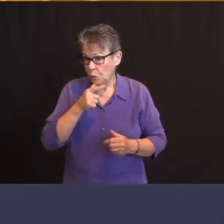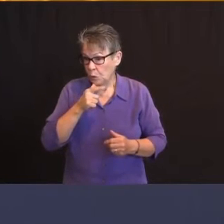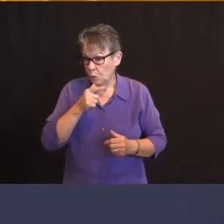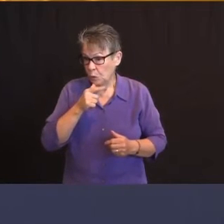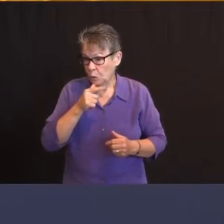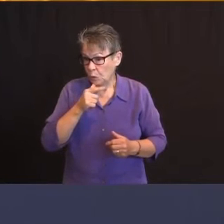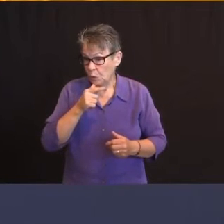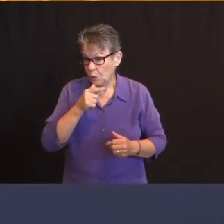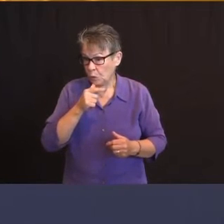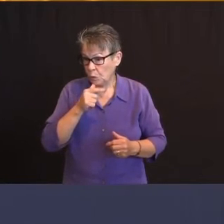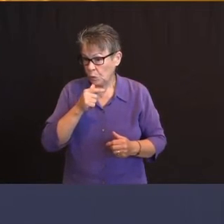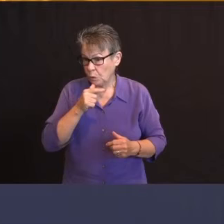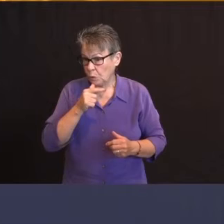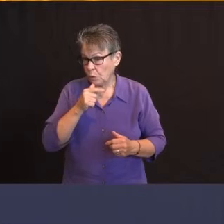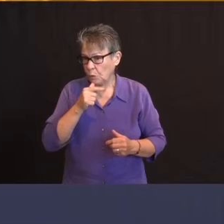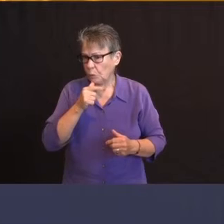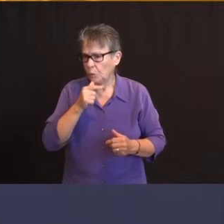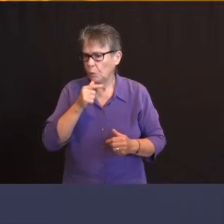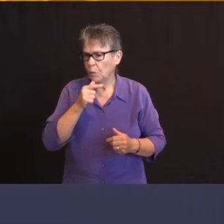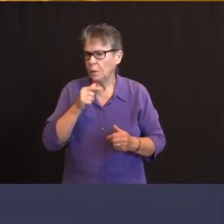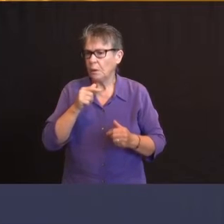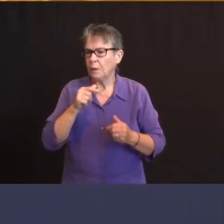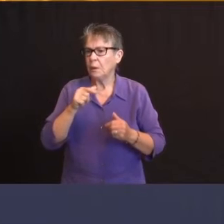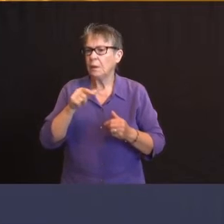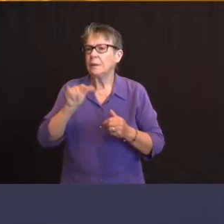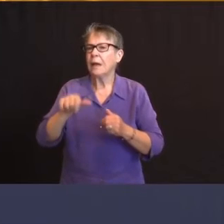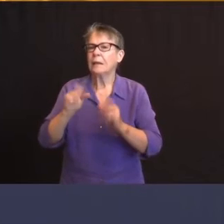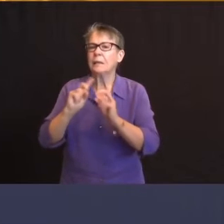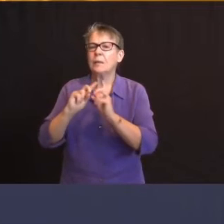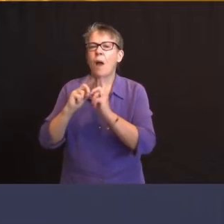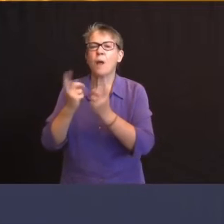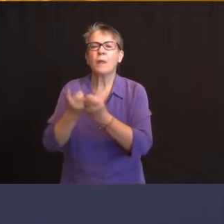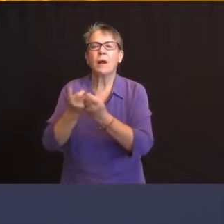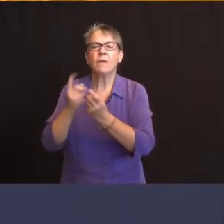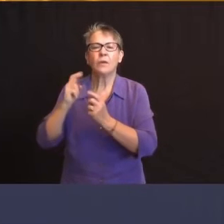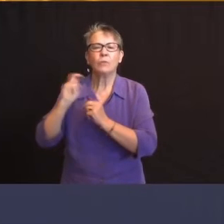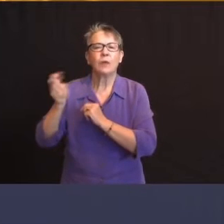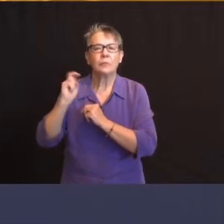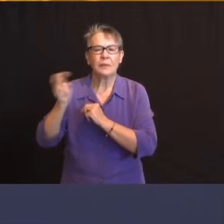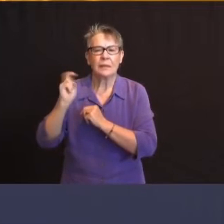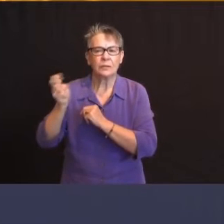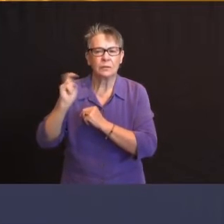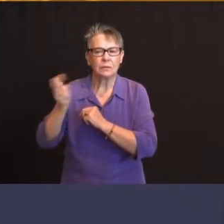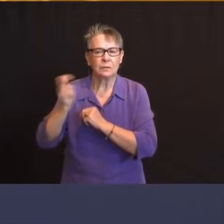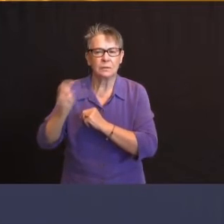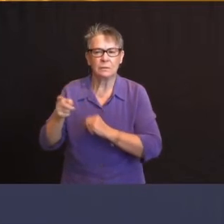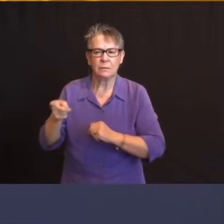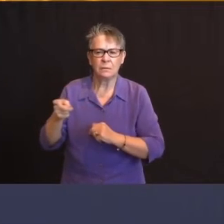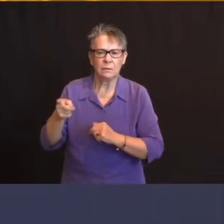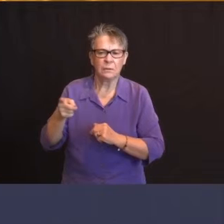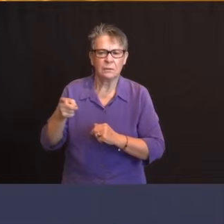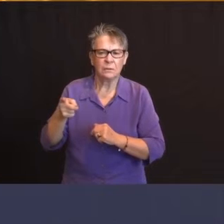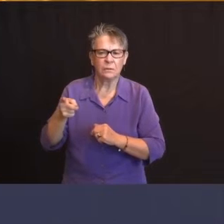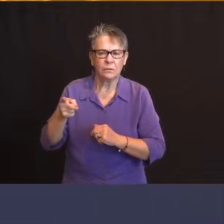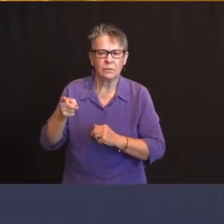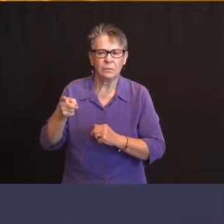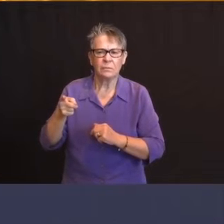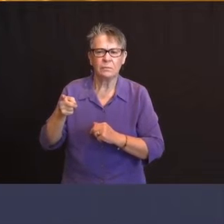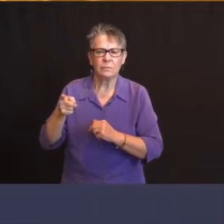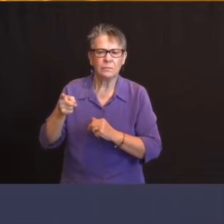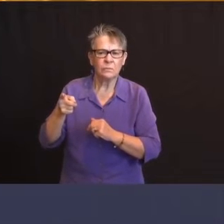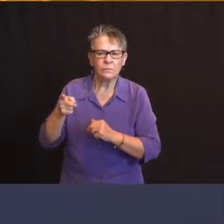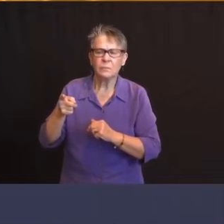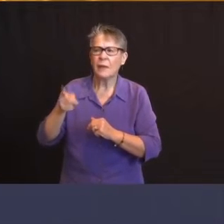commissioner, but also the chair of NJ Transit Board, is not paying attention. She is an absolute